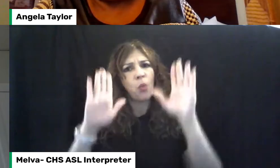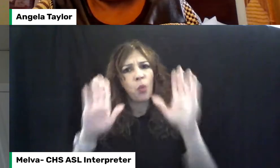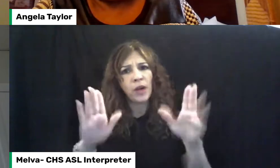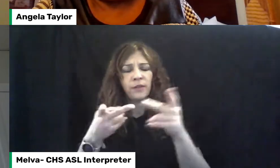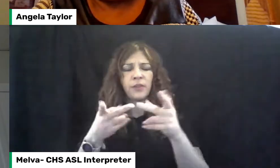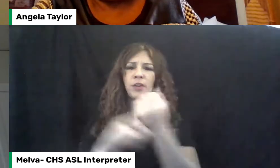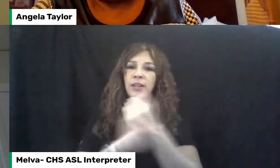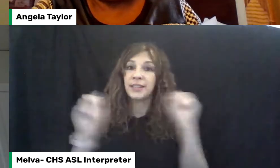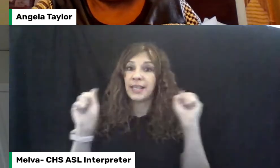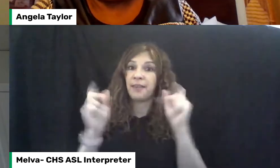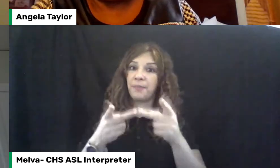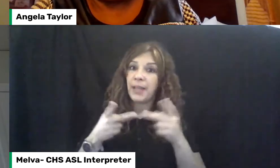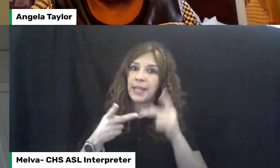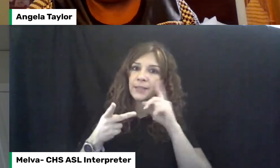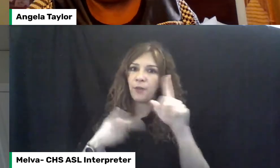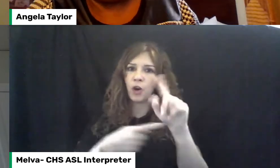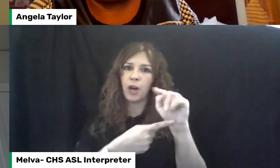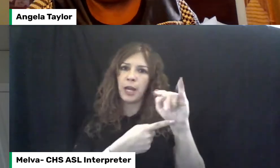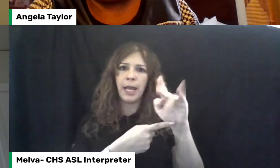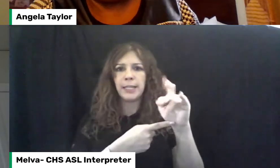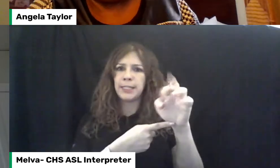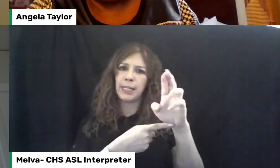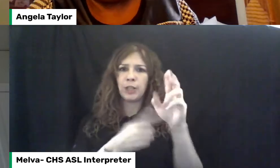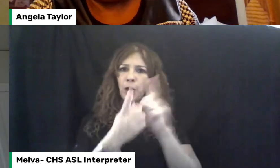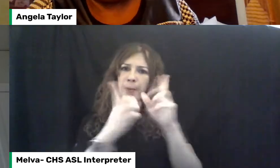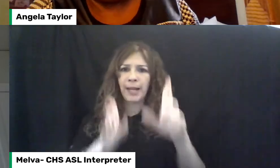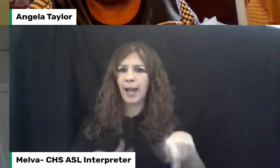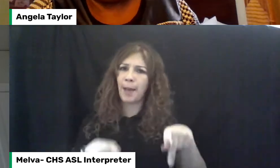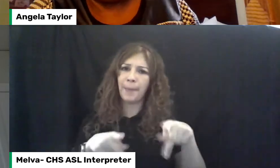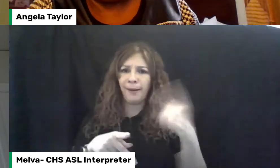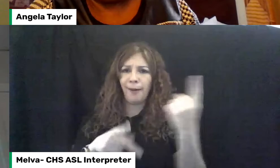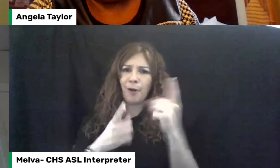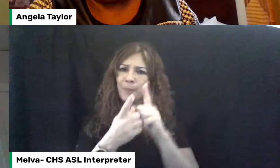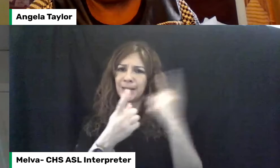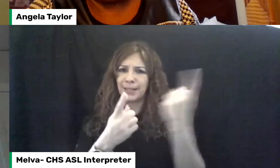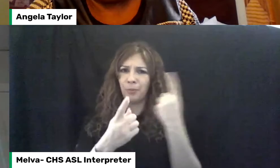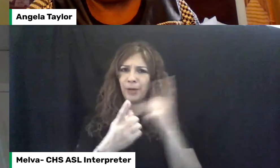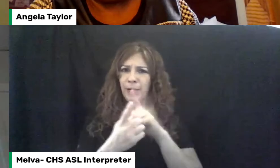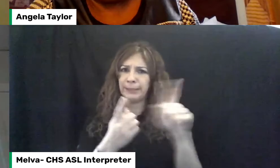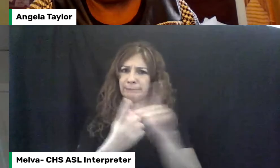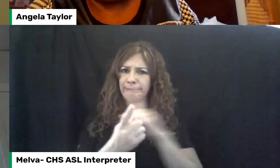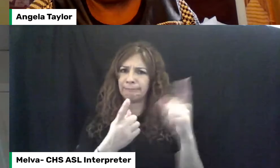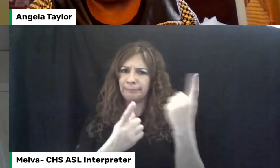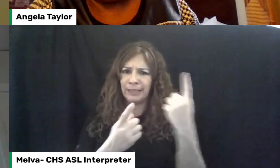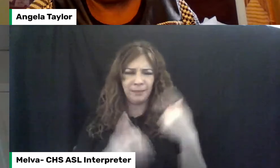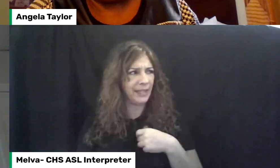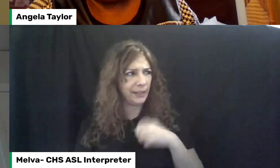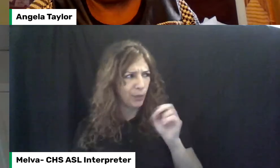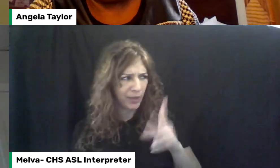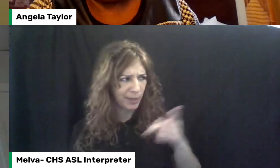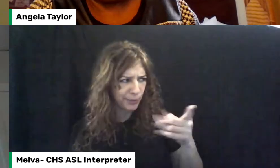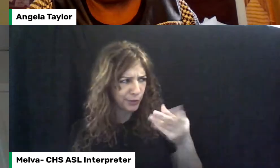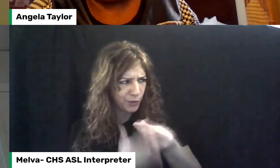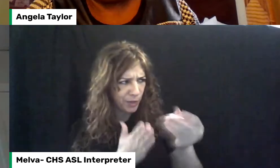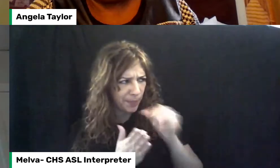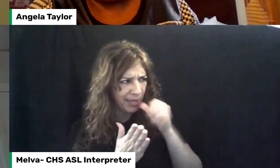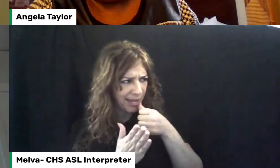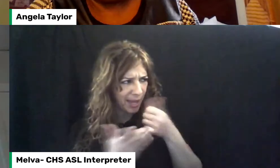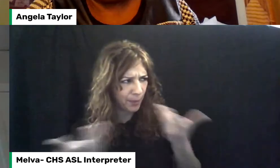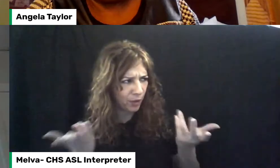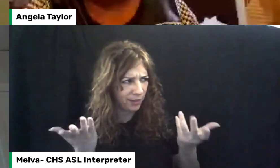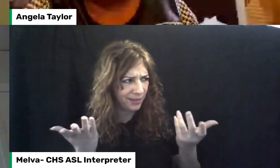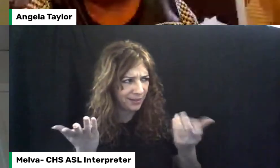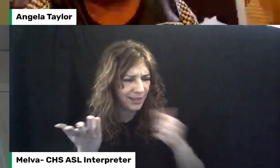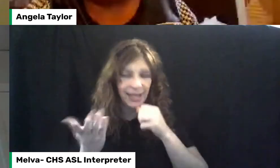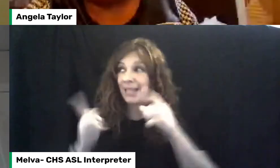Tinder meetup or something. And I'm like, okay, but don't you want to buy an apple? Like, instead of